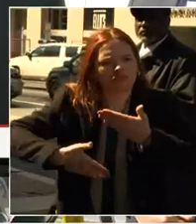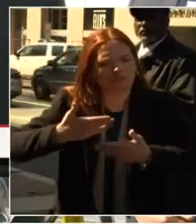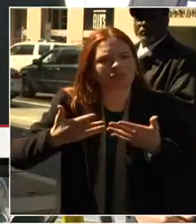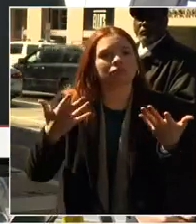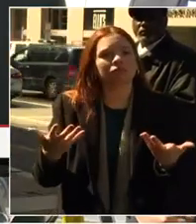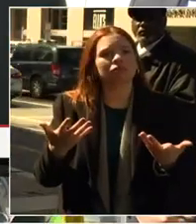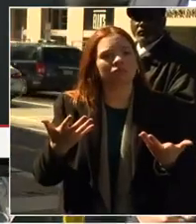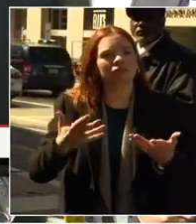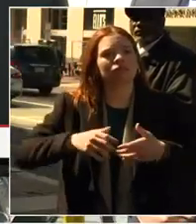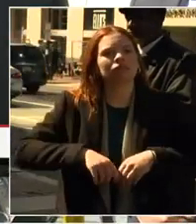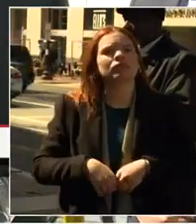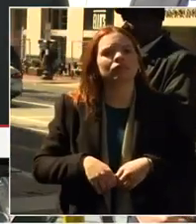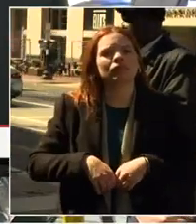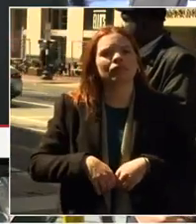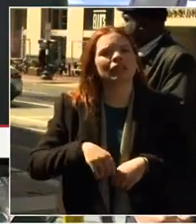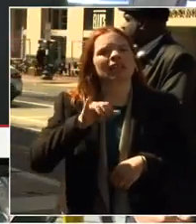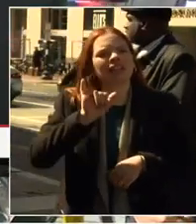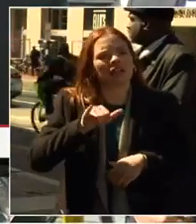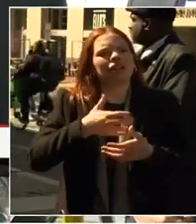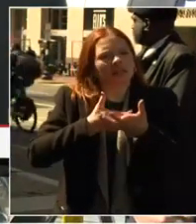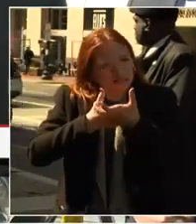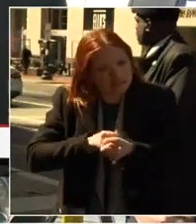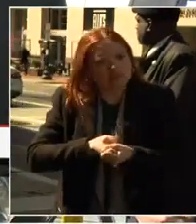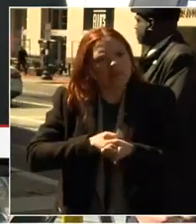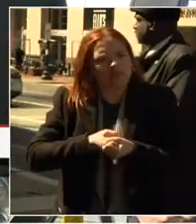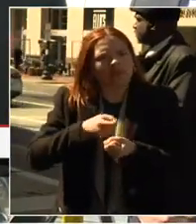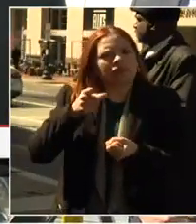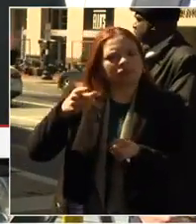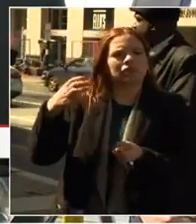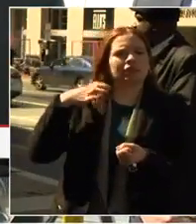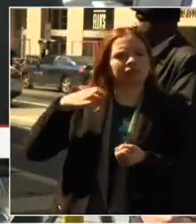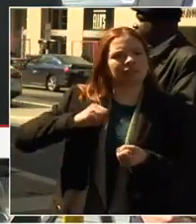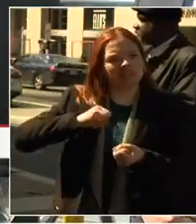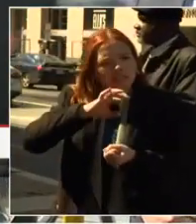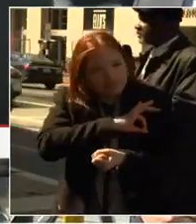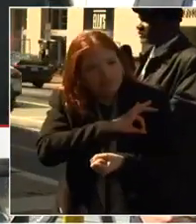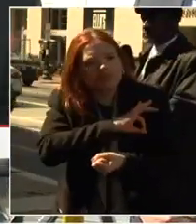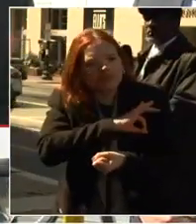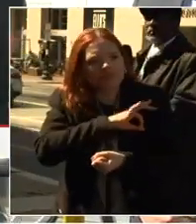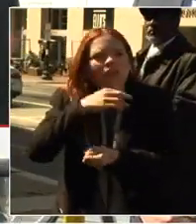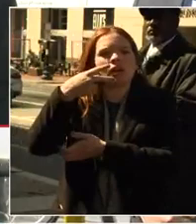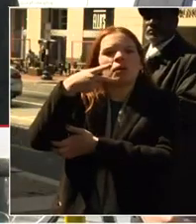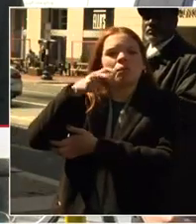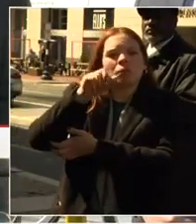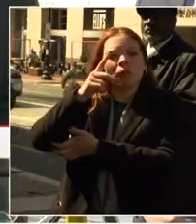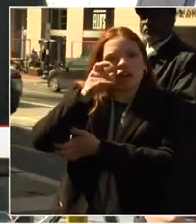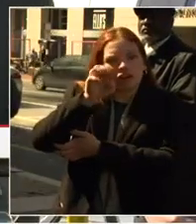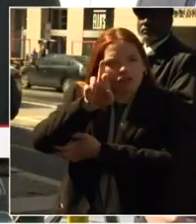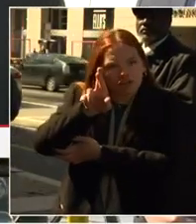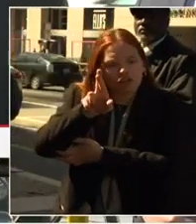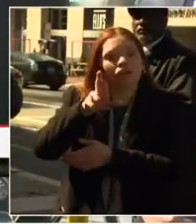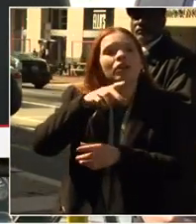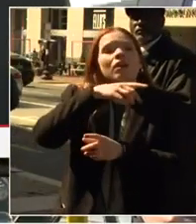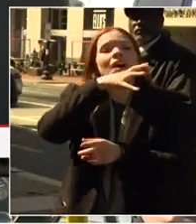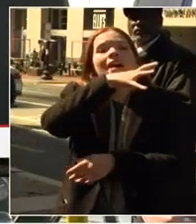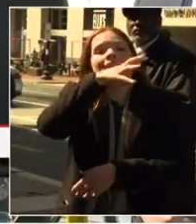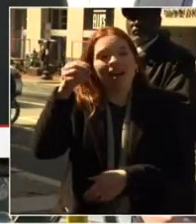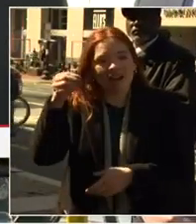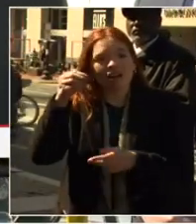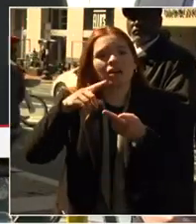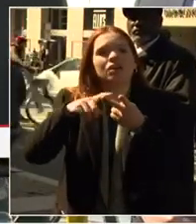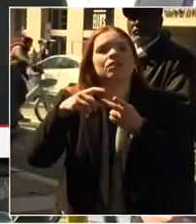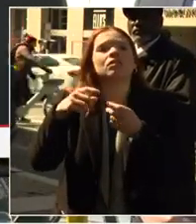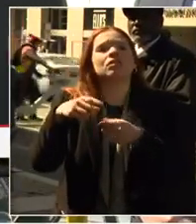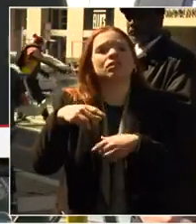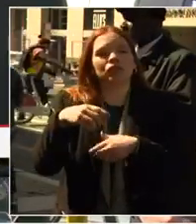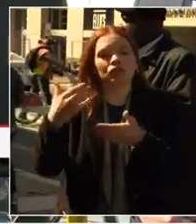Lindsay Parker, and our new interim Deputy Mayor for Planning and Economic Development, Keith Anderson. And